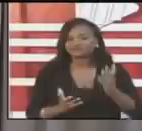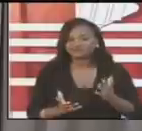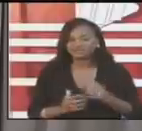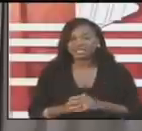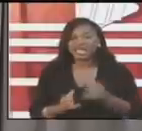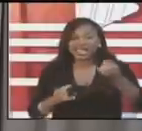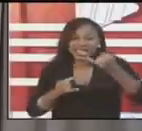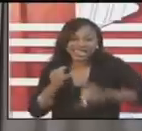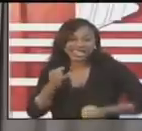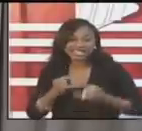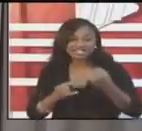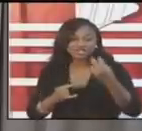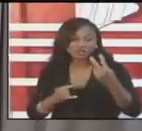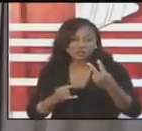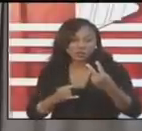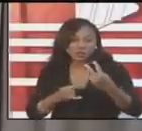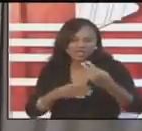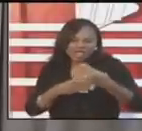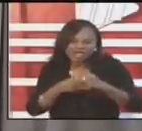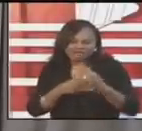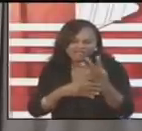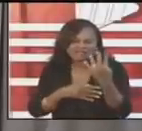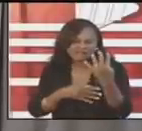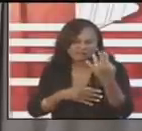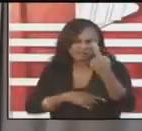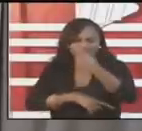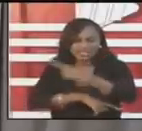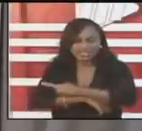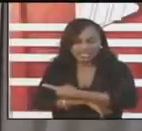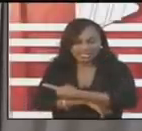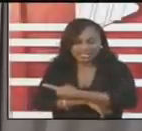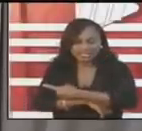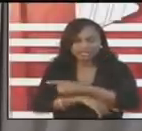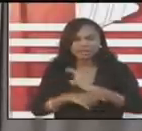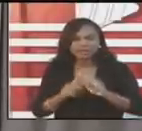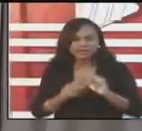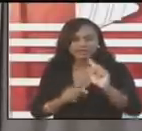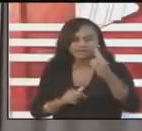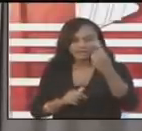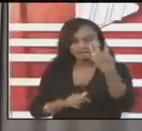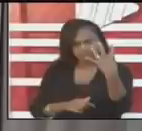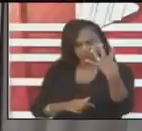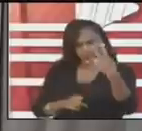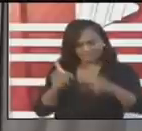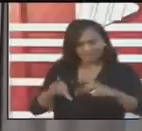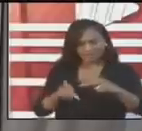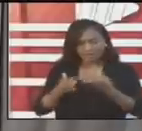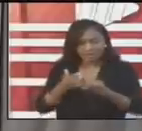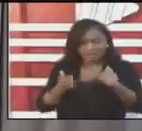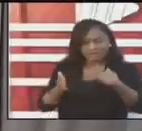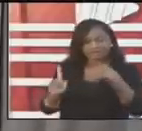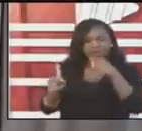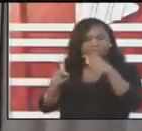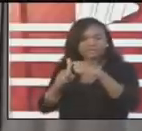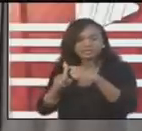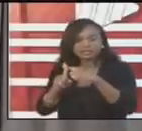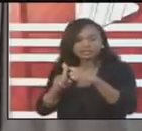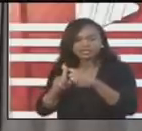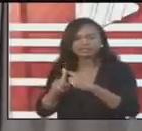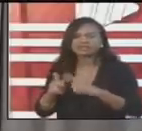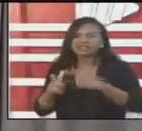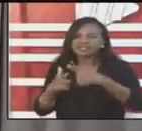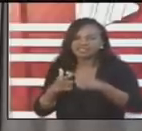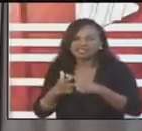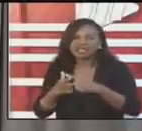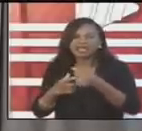last 2 were slightly after the 14-day period, but the first 4 went home just before the 14-day period. So the 14-day period doesn't have anything to do with